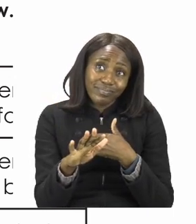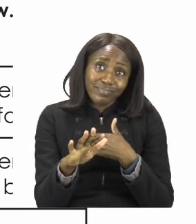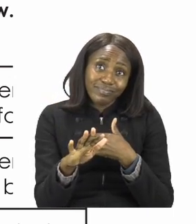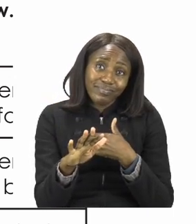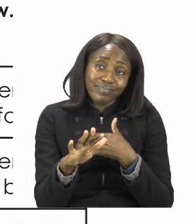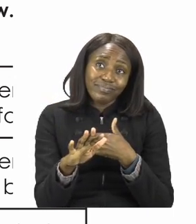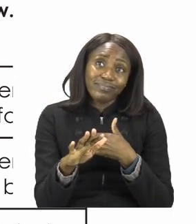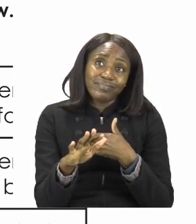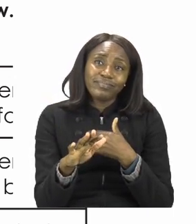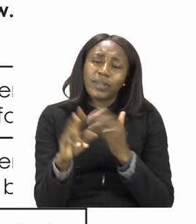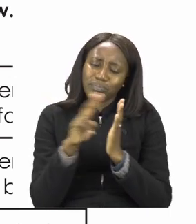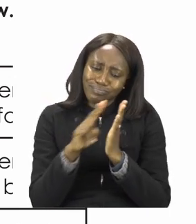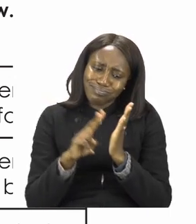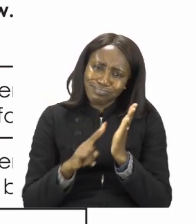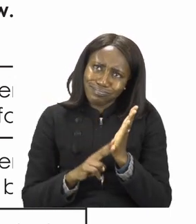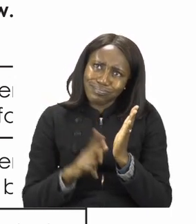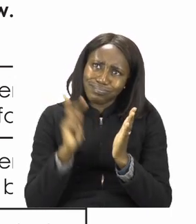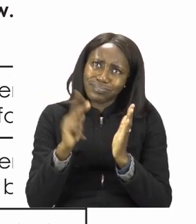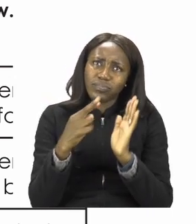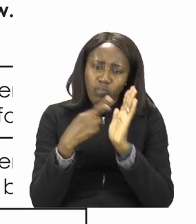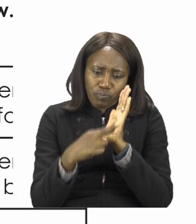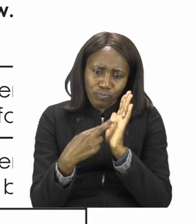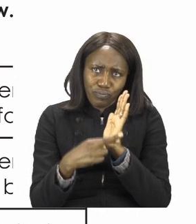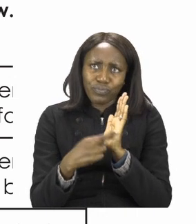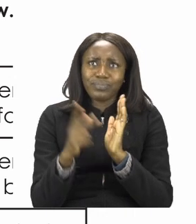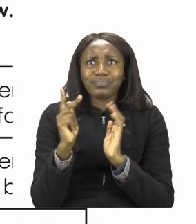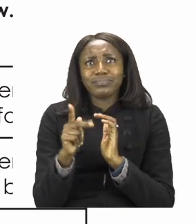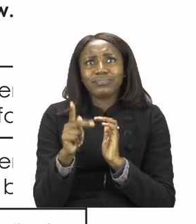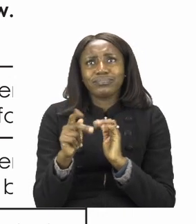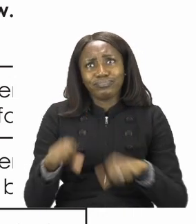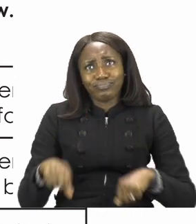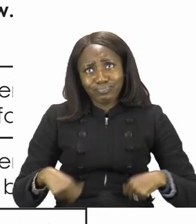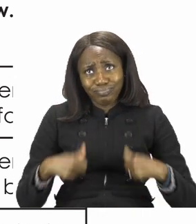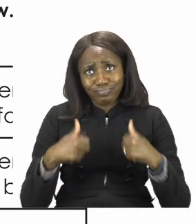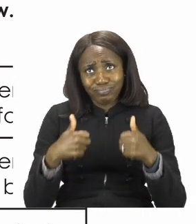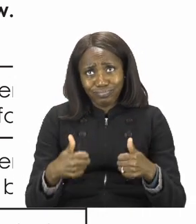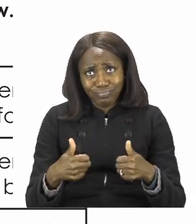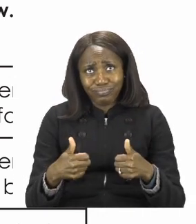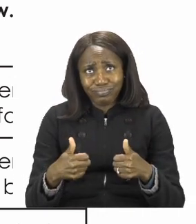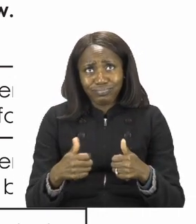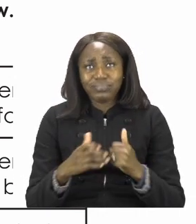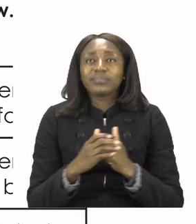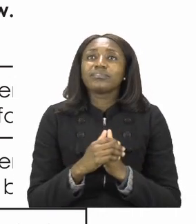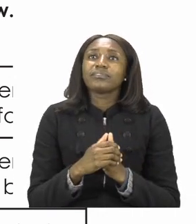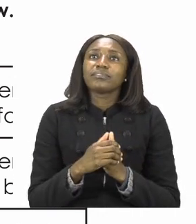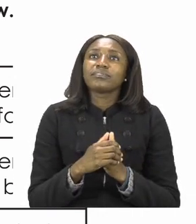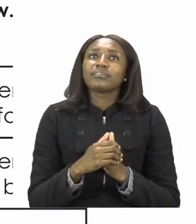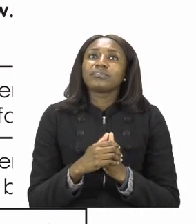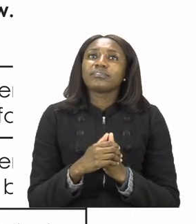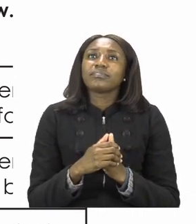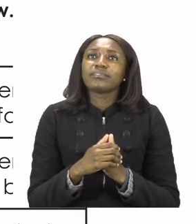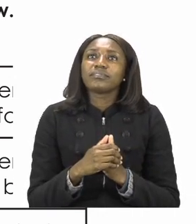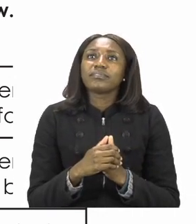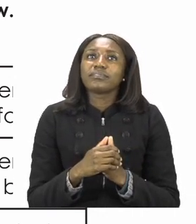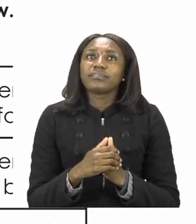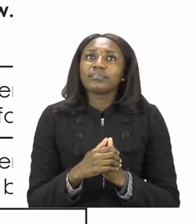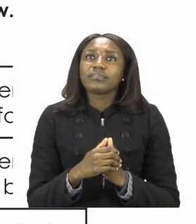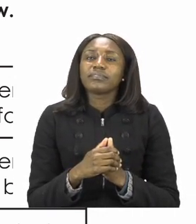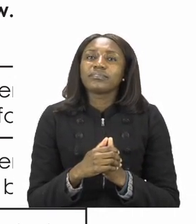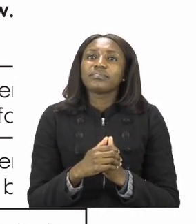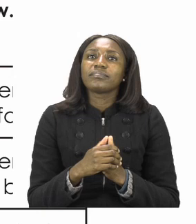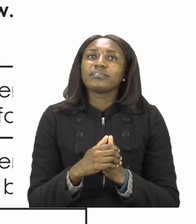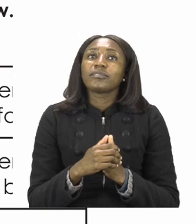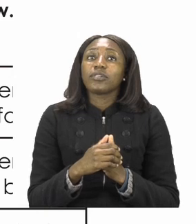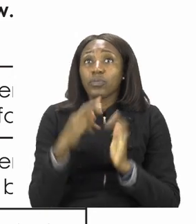everything, read the hygiene rules again to make sure you've answered all the questions correctly. These